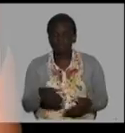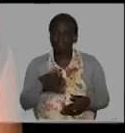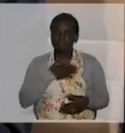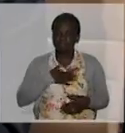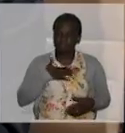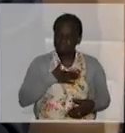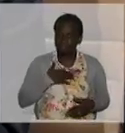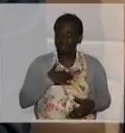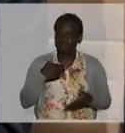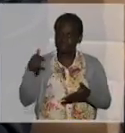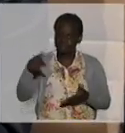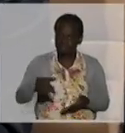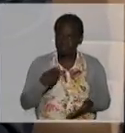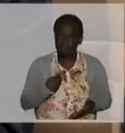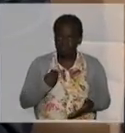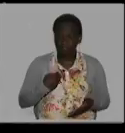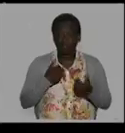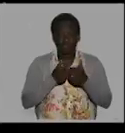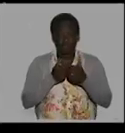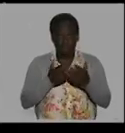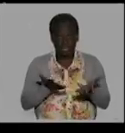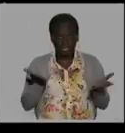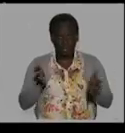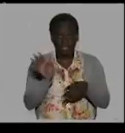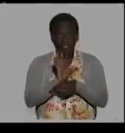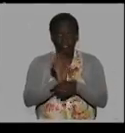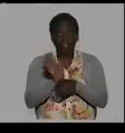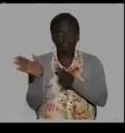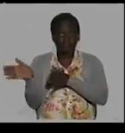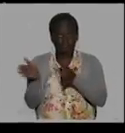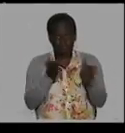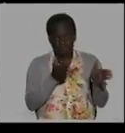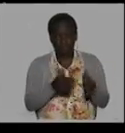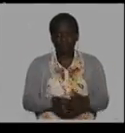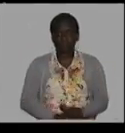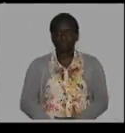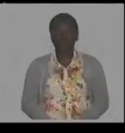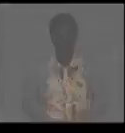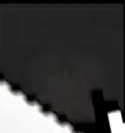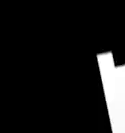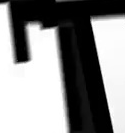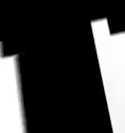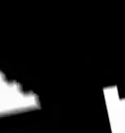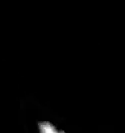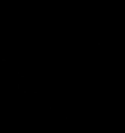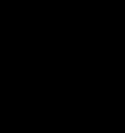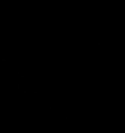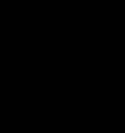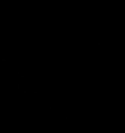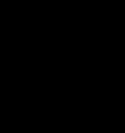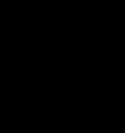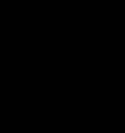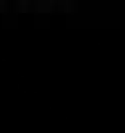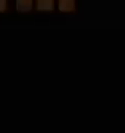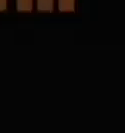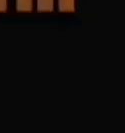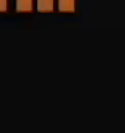vocês. Prazer enorme te receber aqui. Para a gente começar, vamos ver um pouquinho do seu trabalho.